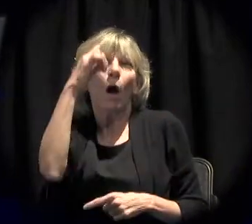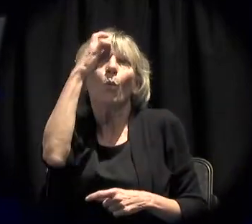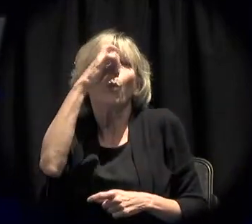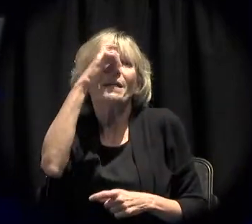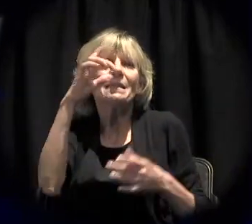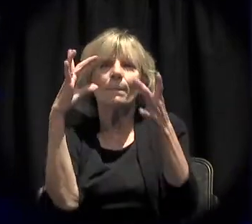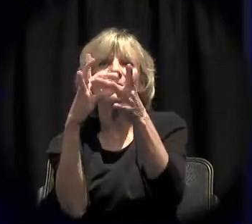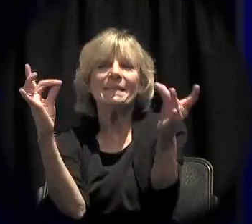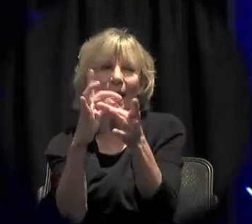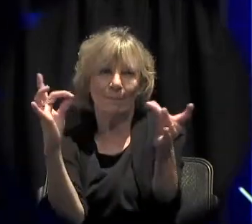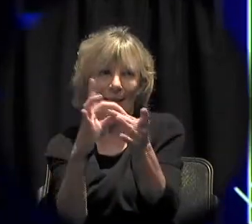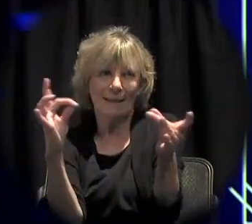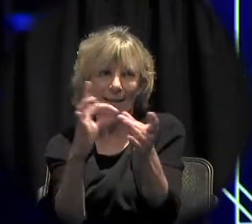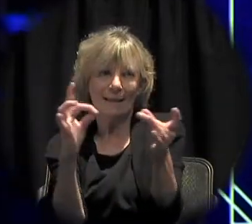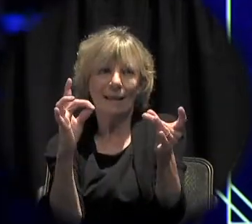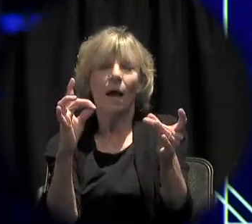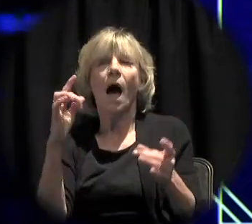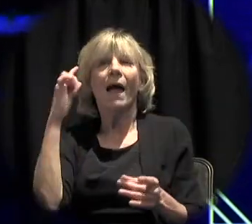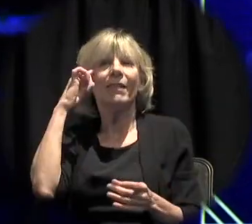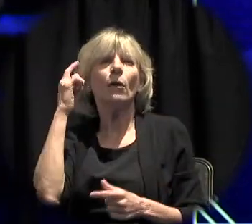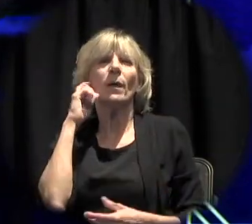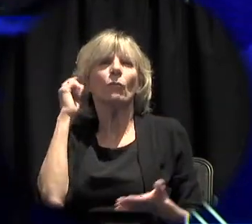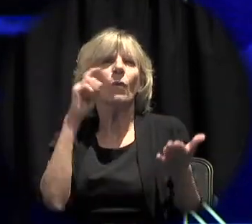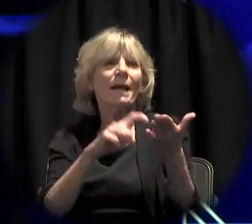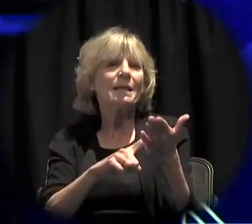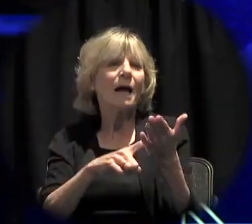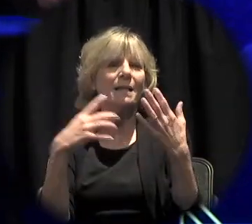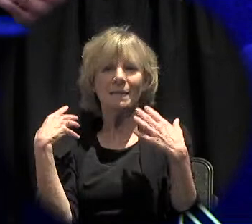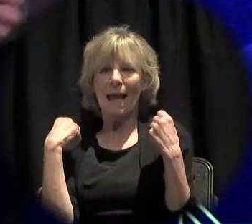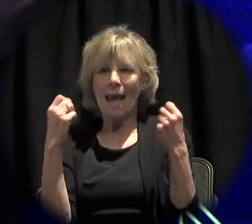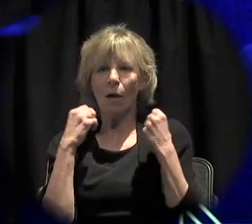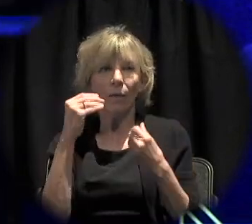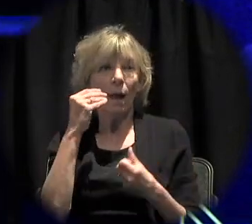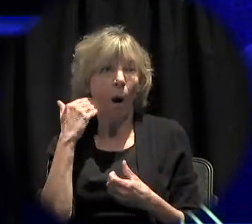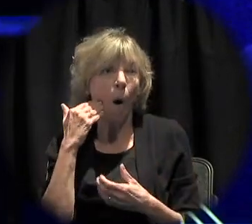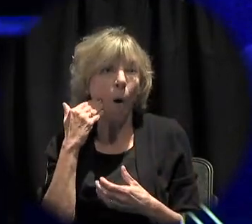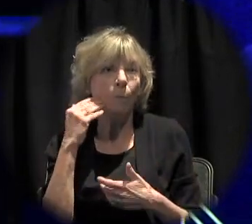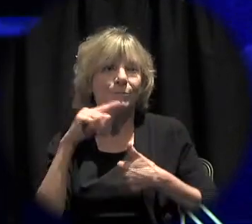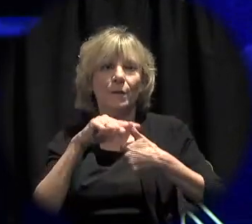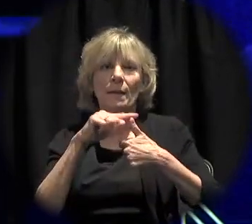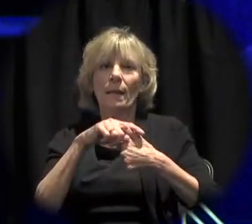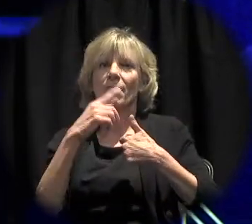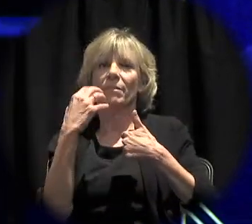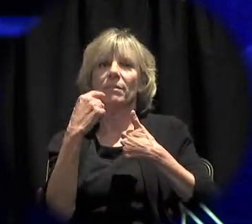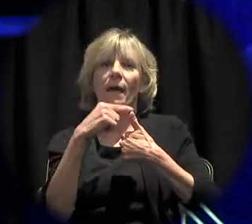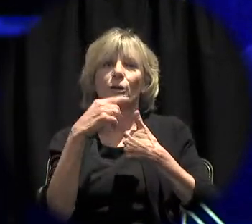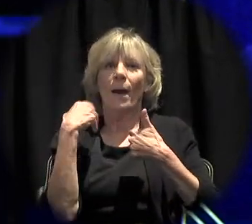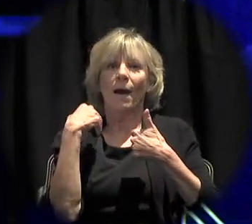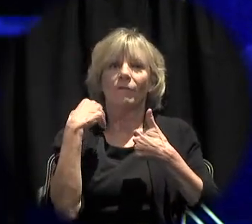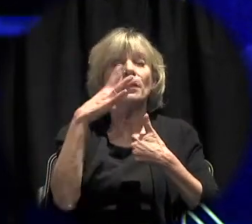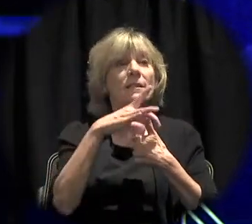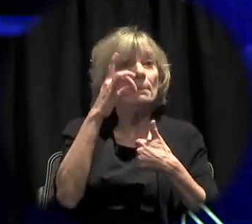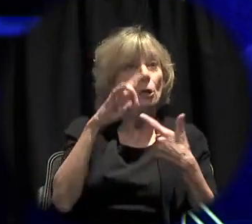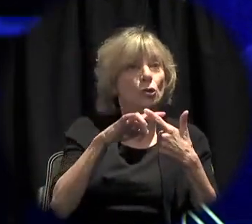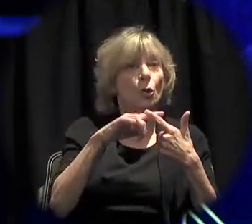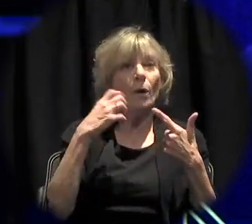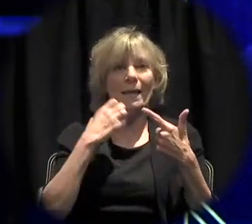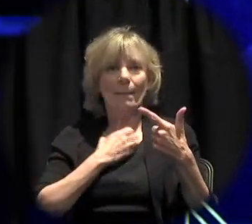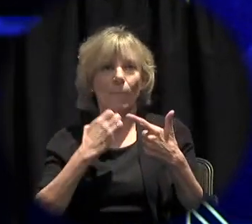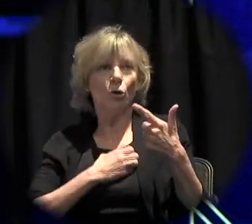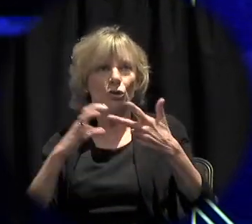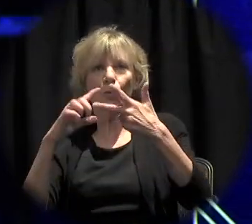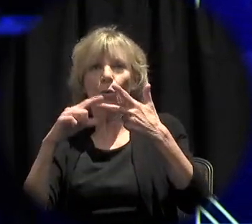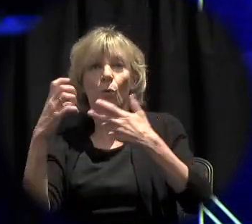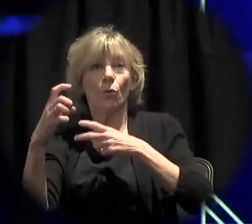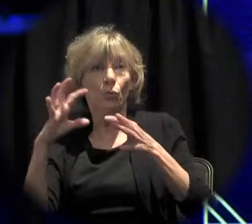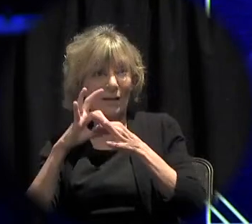all recognize that healthy homes emotionally and spiritually and relationally are a much better foundation for which our children to